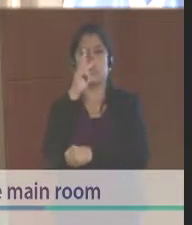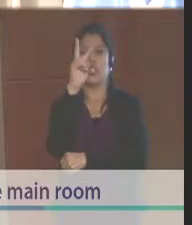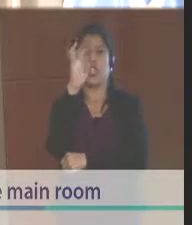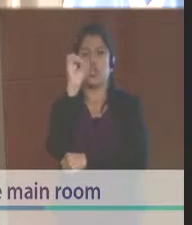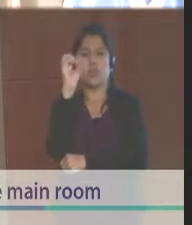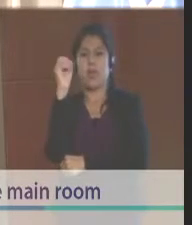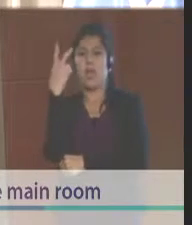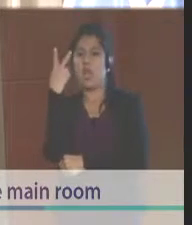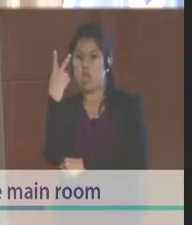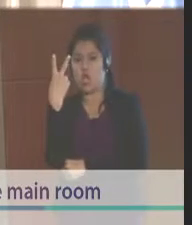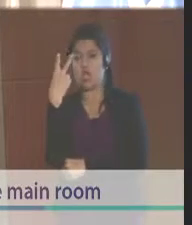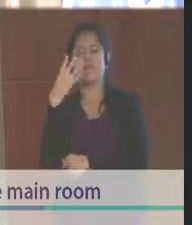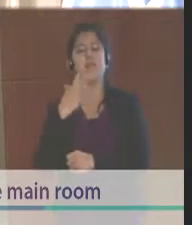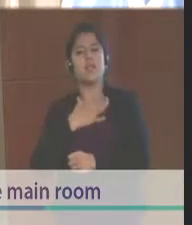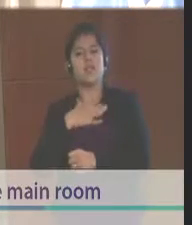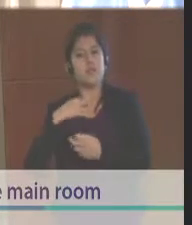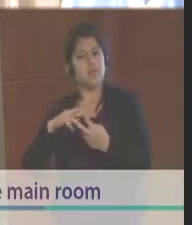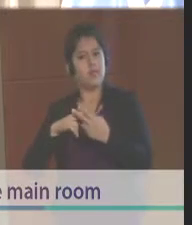from 2002,